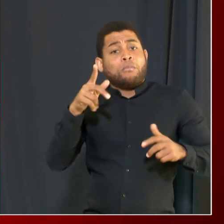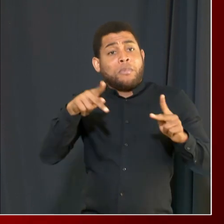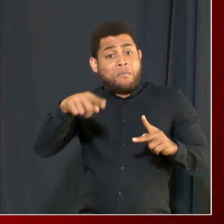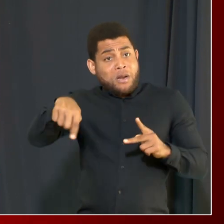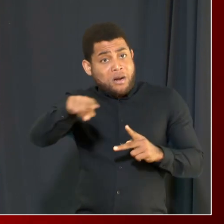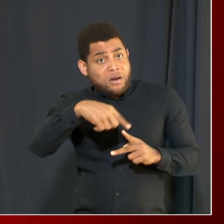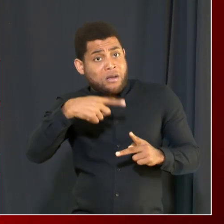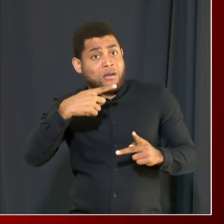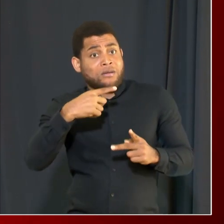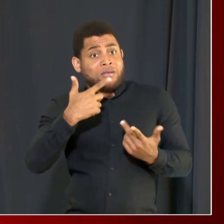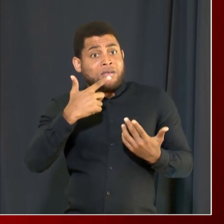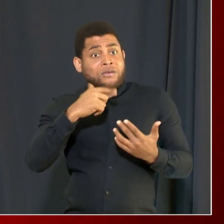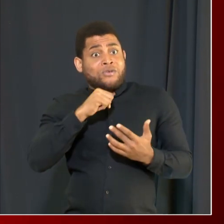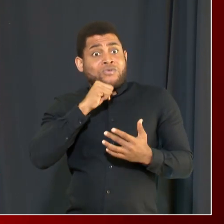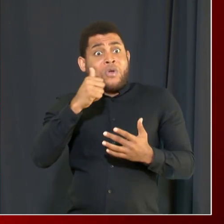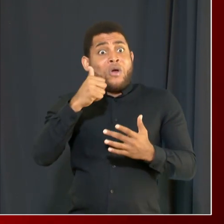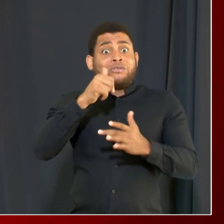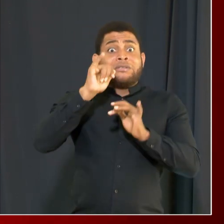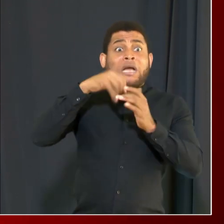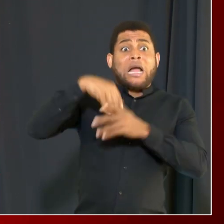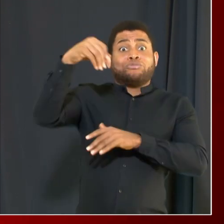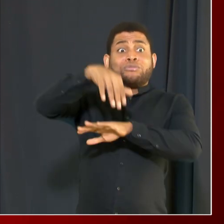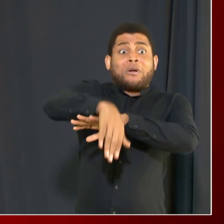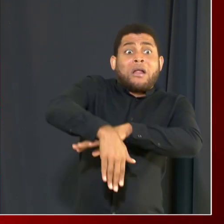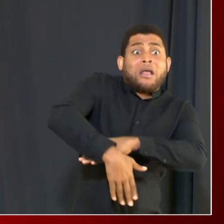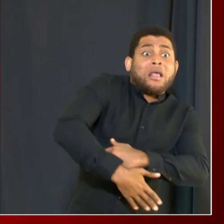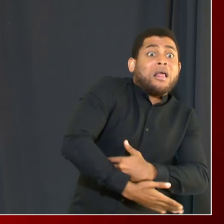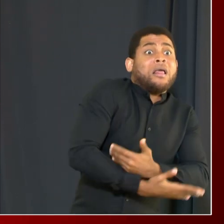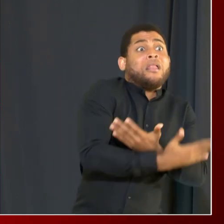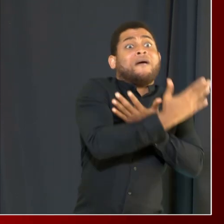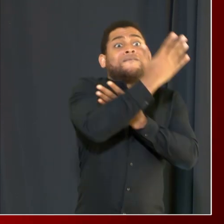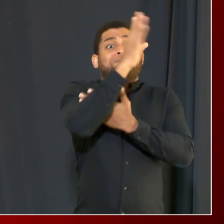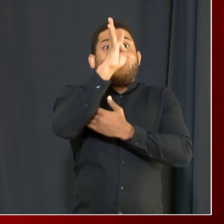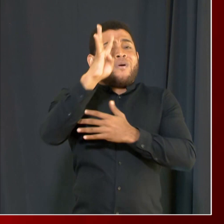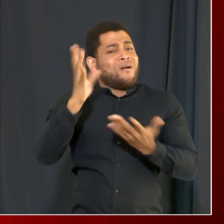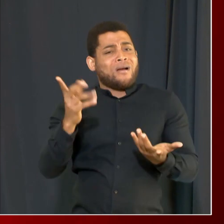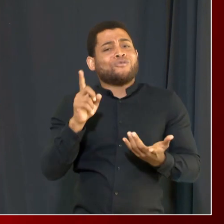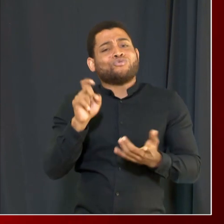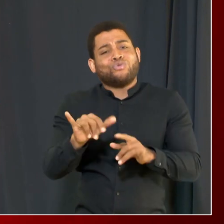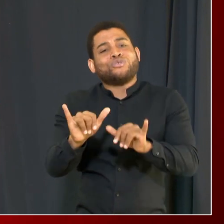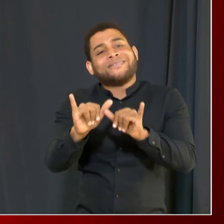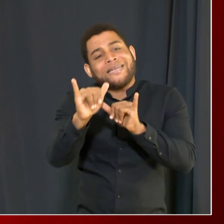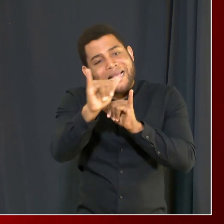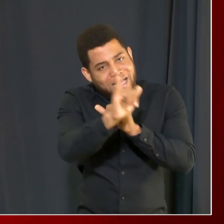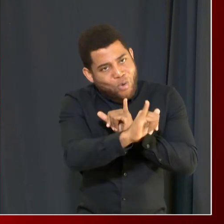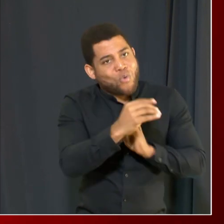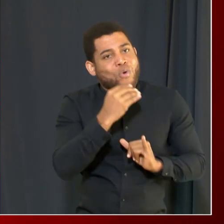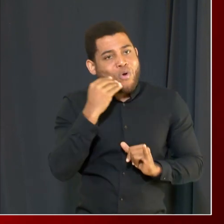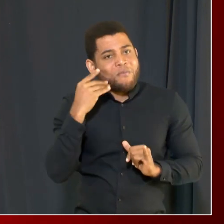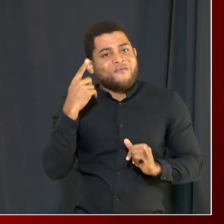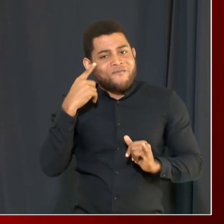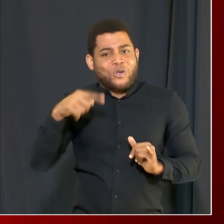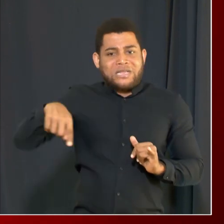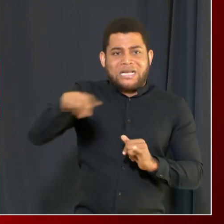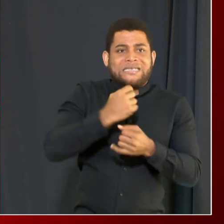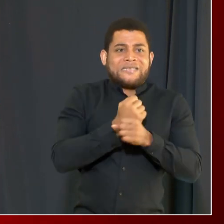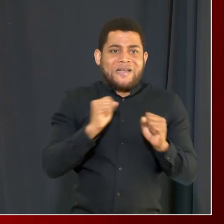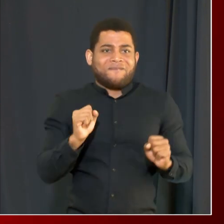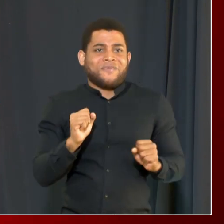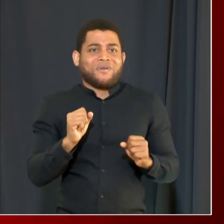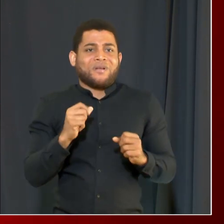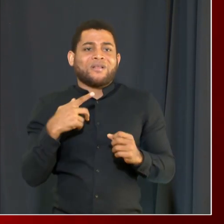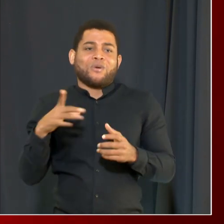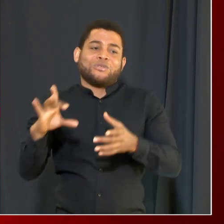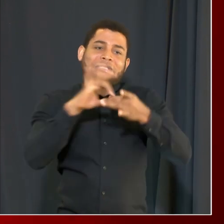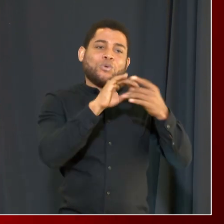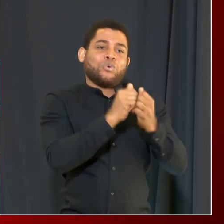4 and 5 and 3 in the morning isn't, so that they're safe, the public's safe, and that we're also connecting with them to provide services and